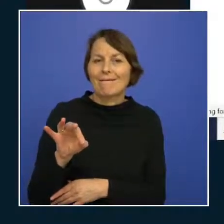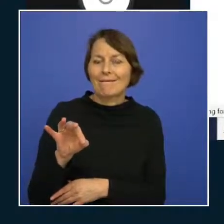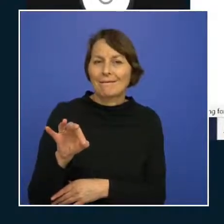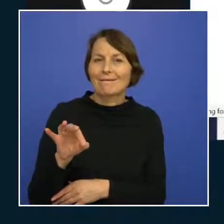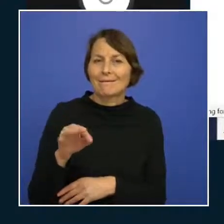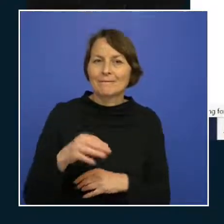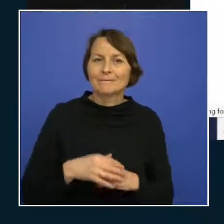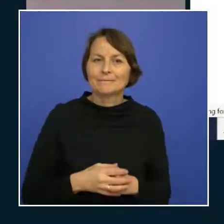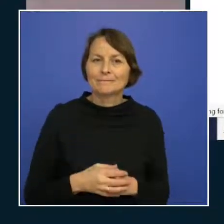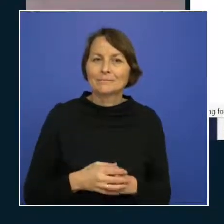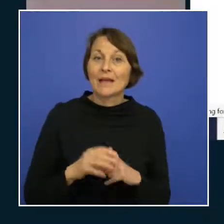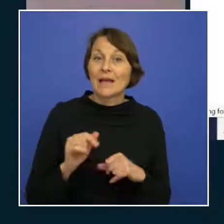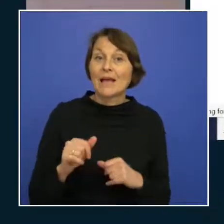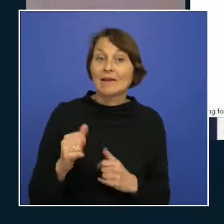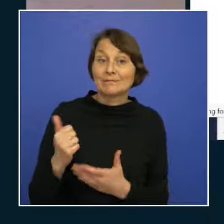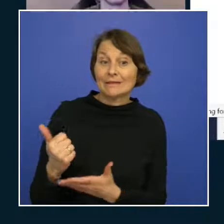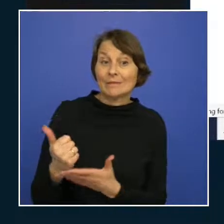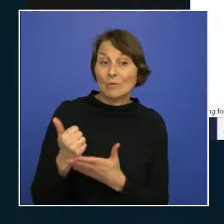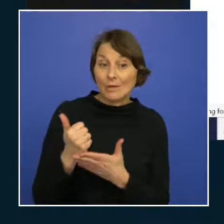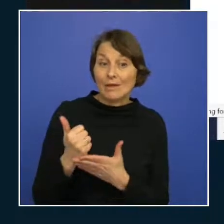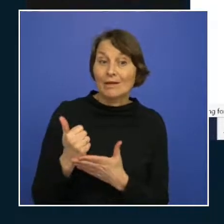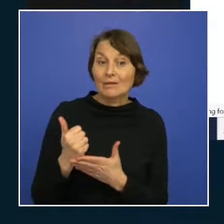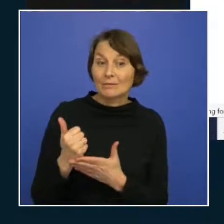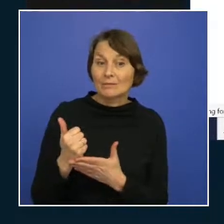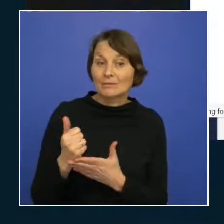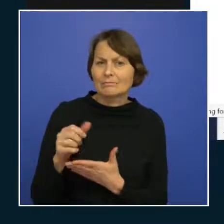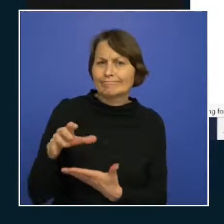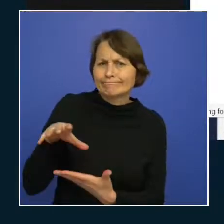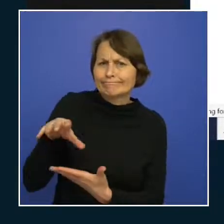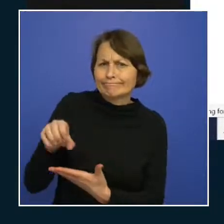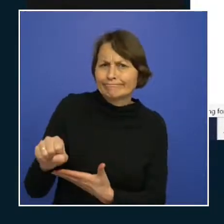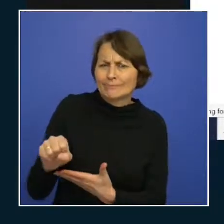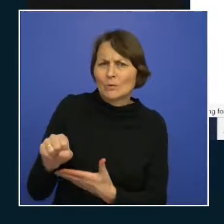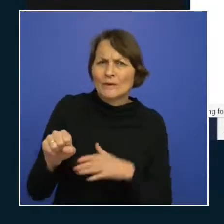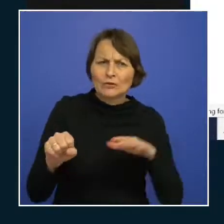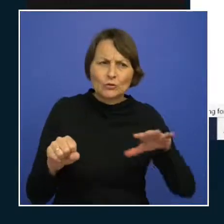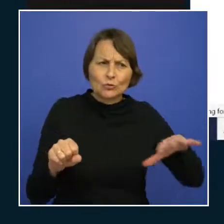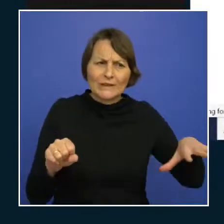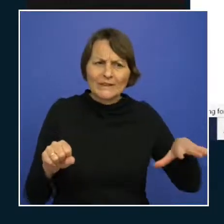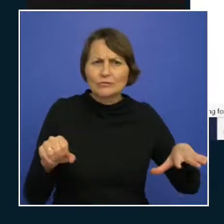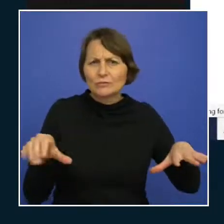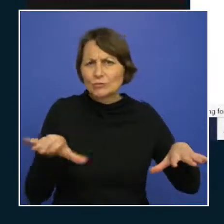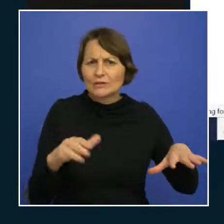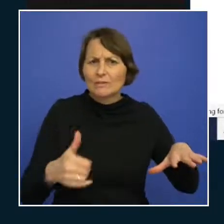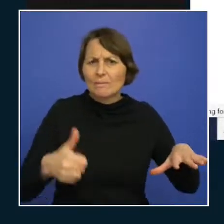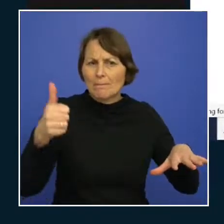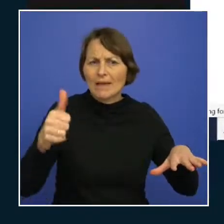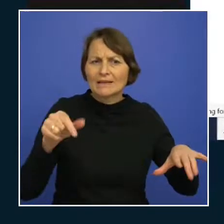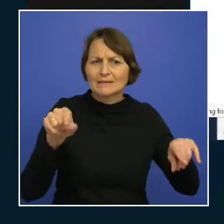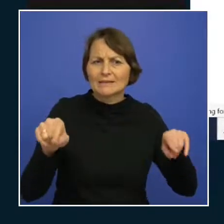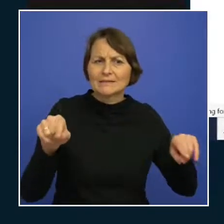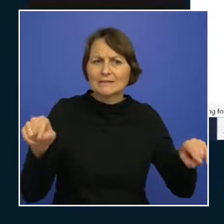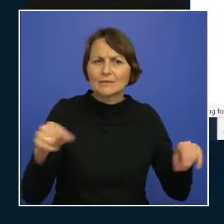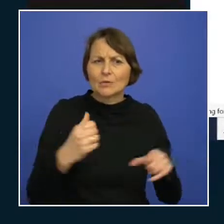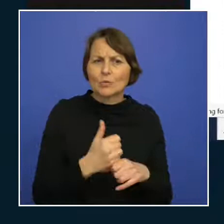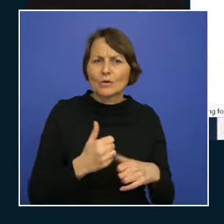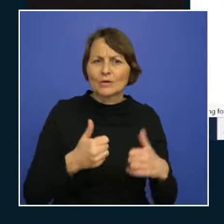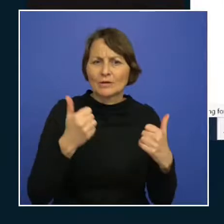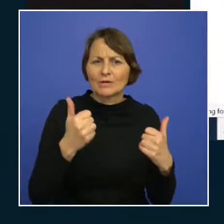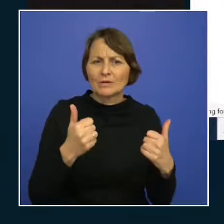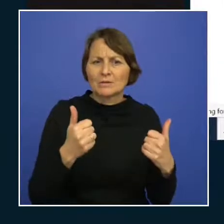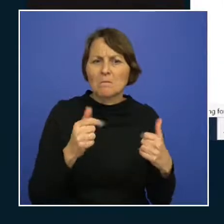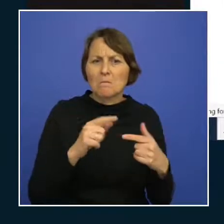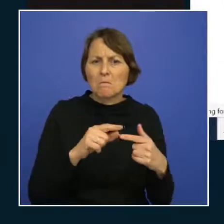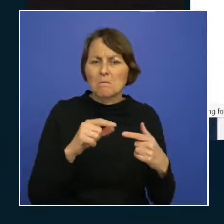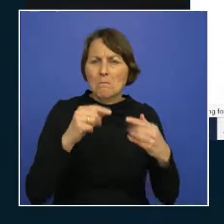that helps you to be able to detect which, region would work best for you, depending on where the